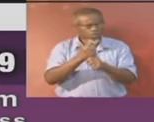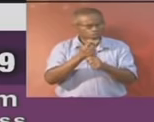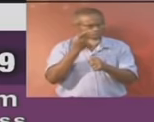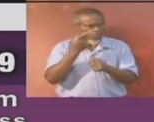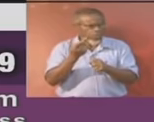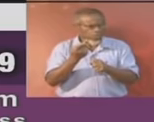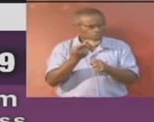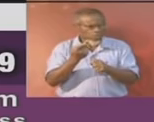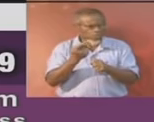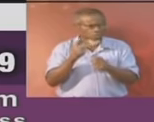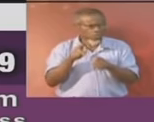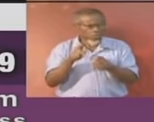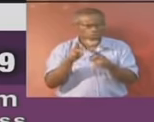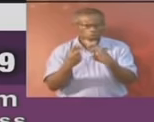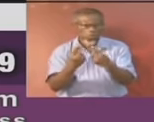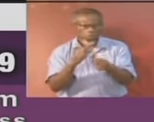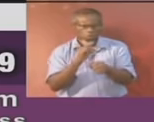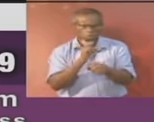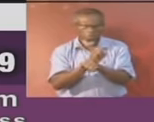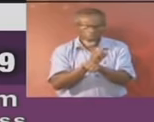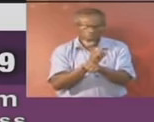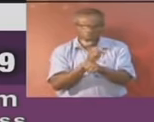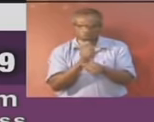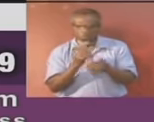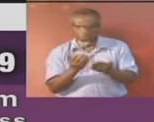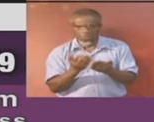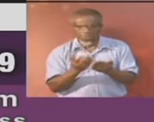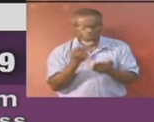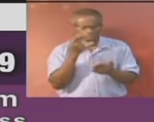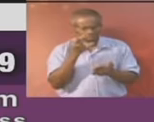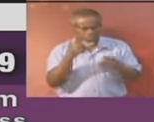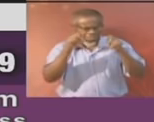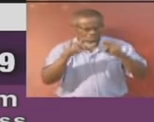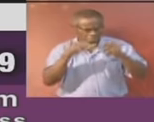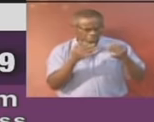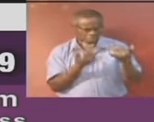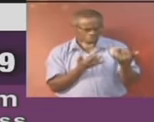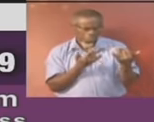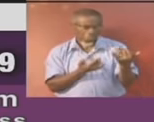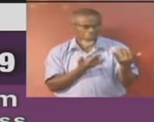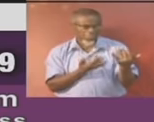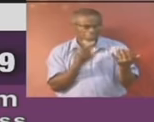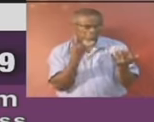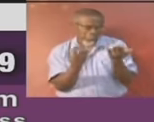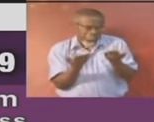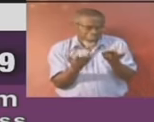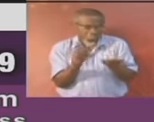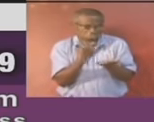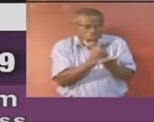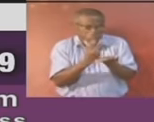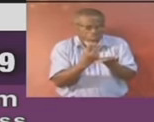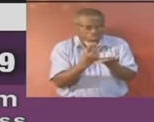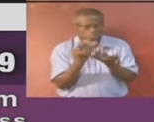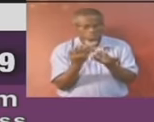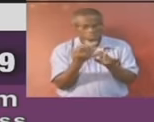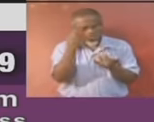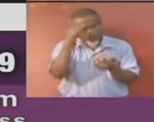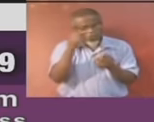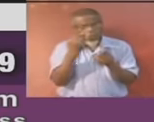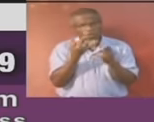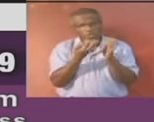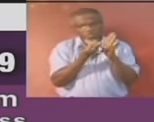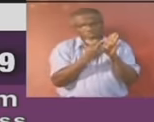volume of people seeking tests and the amount of tests that have to be processed, that they would have to wait up to 2 weeks in some cases for the results.